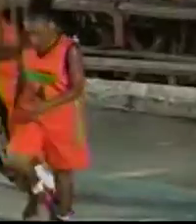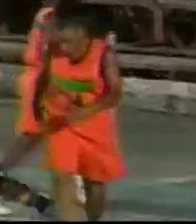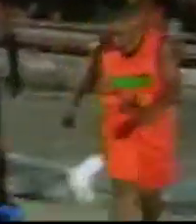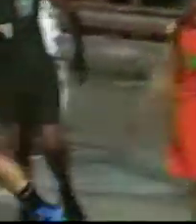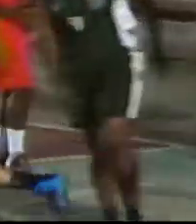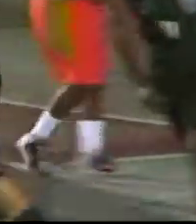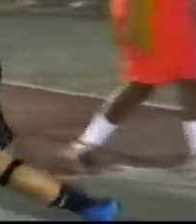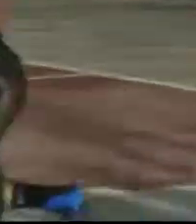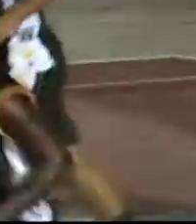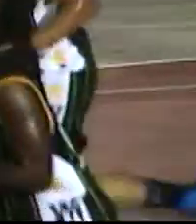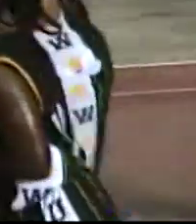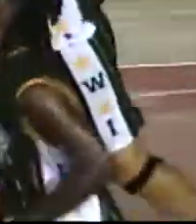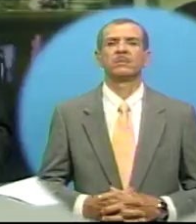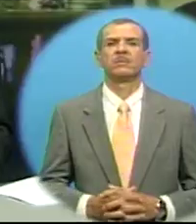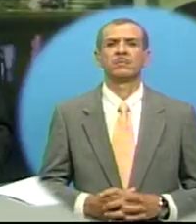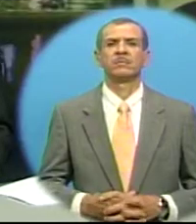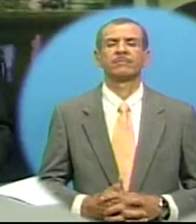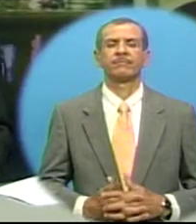84-65 win.